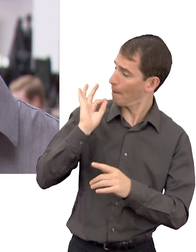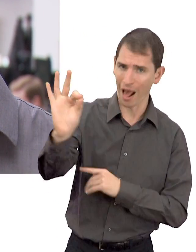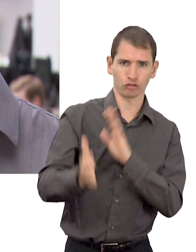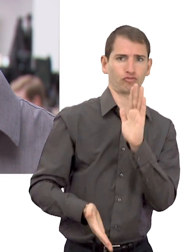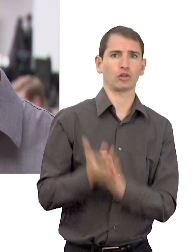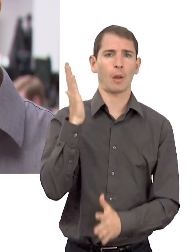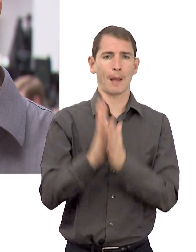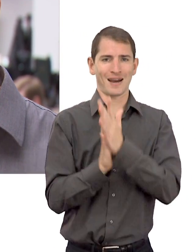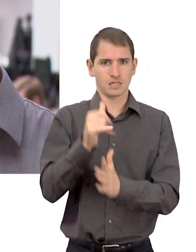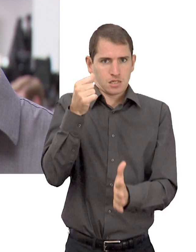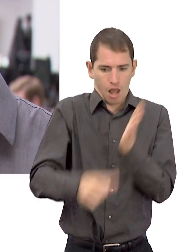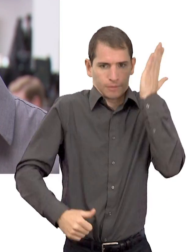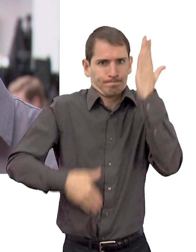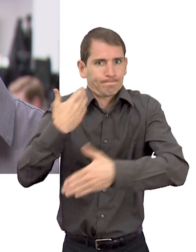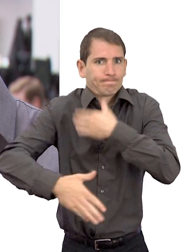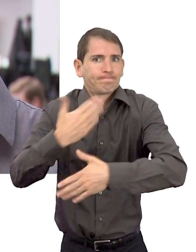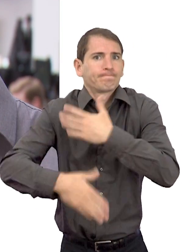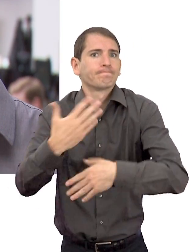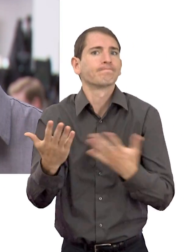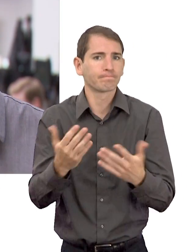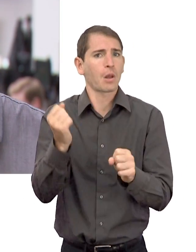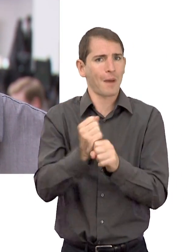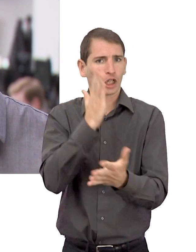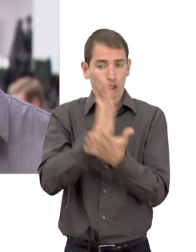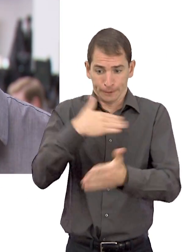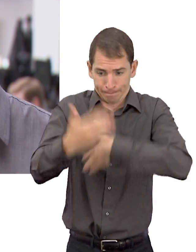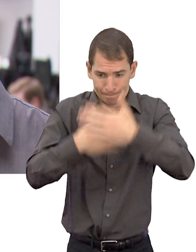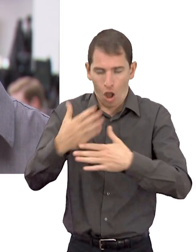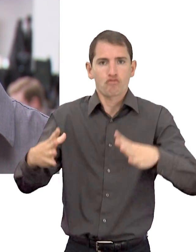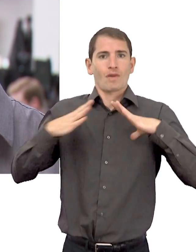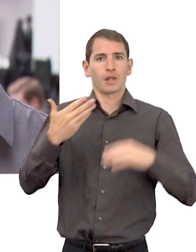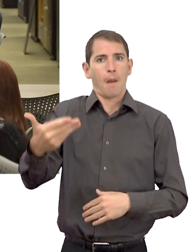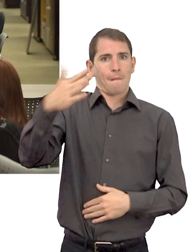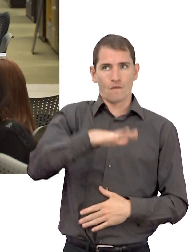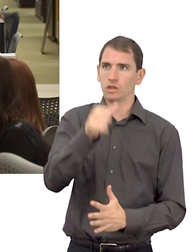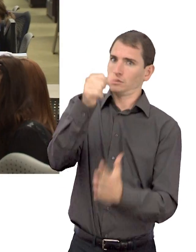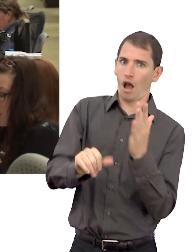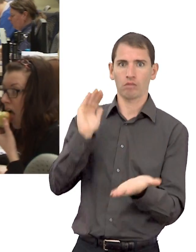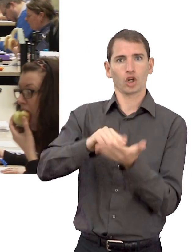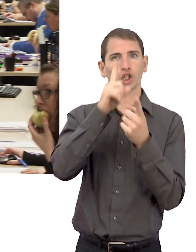application process and then make sure that they have their support in place for when they actually arrive at university.